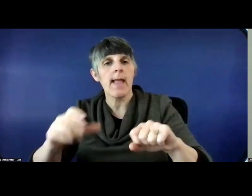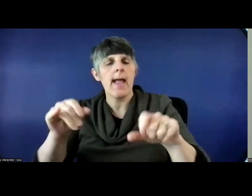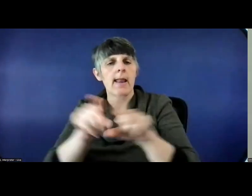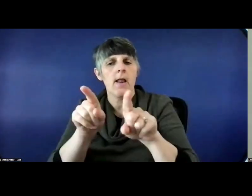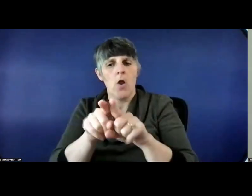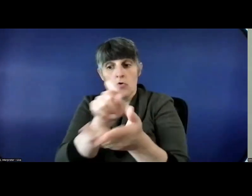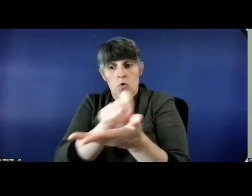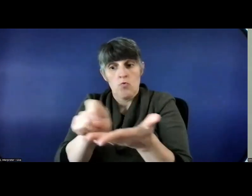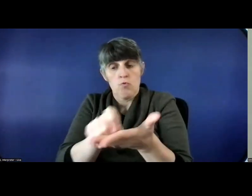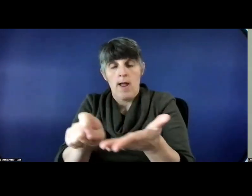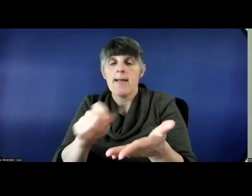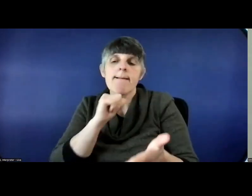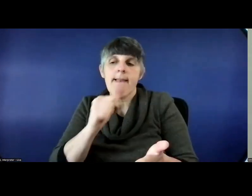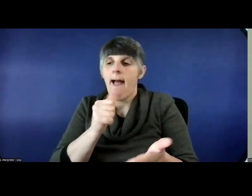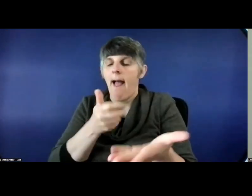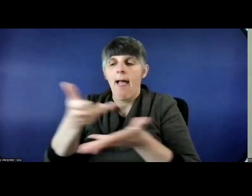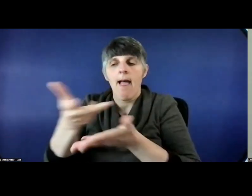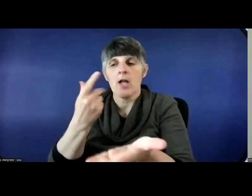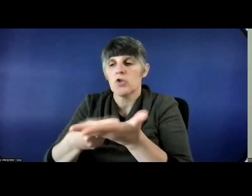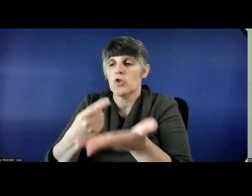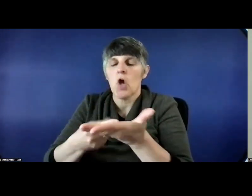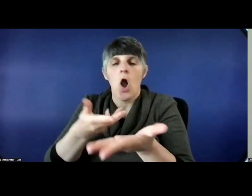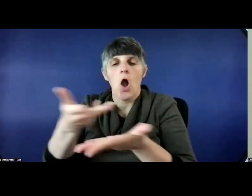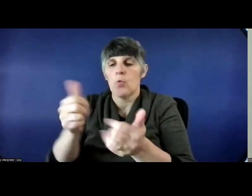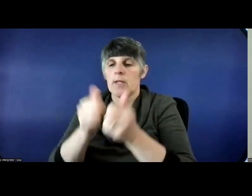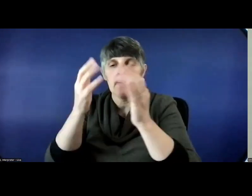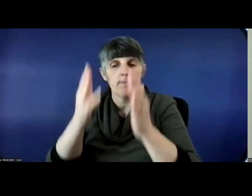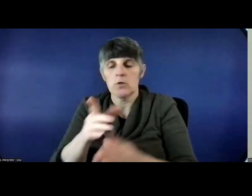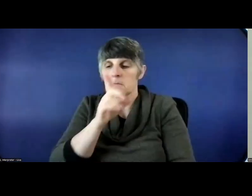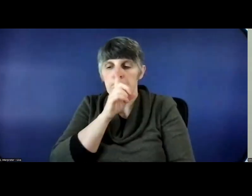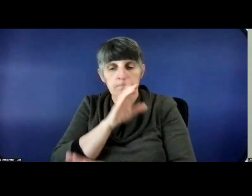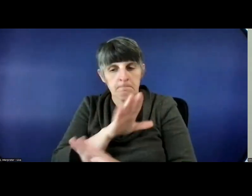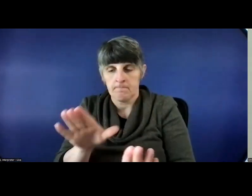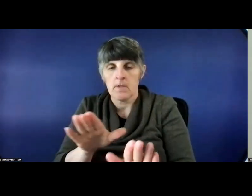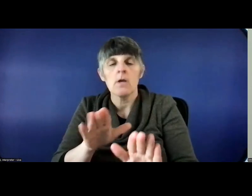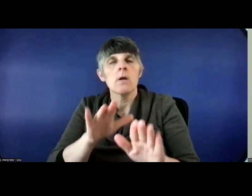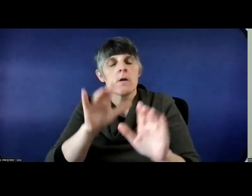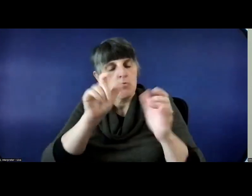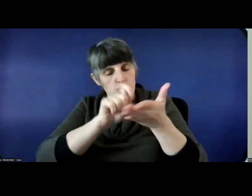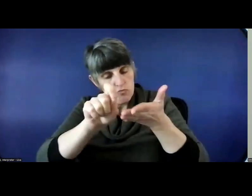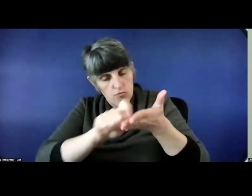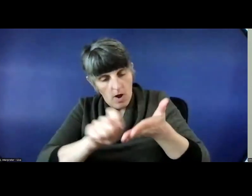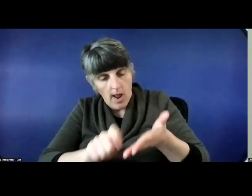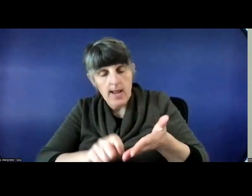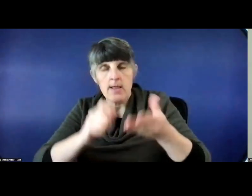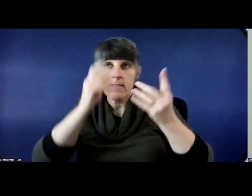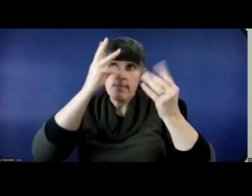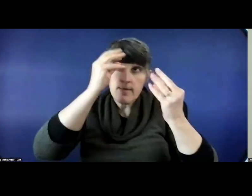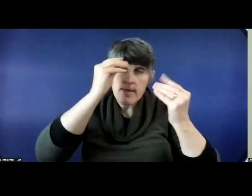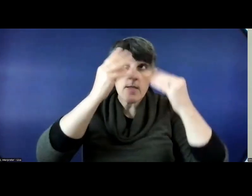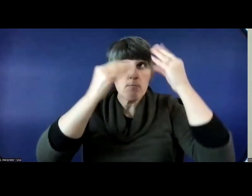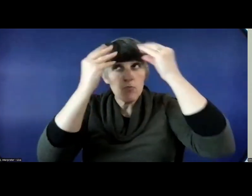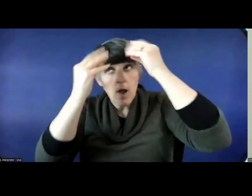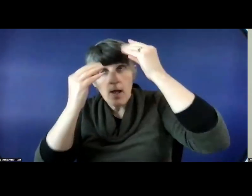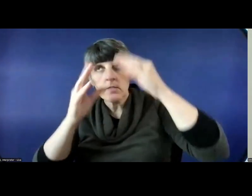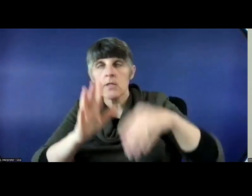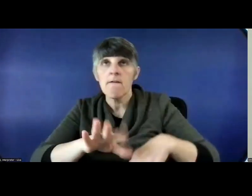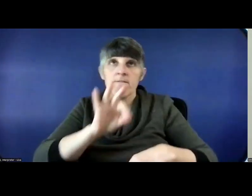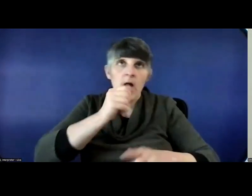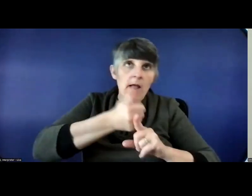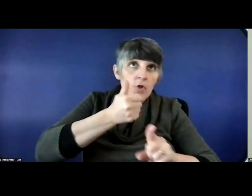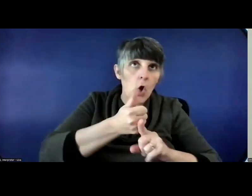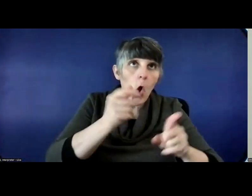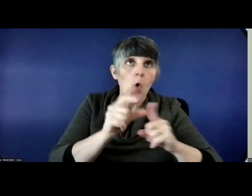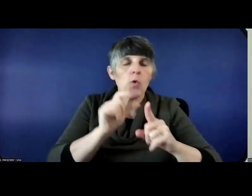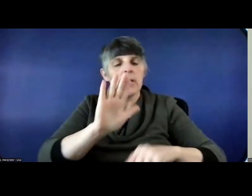write it rather than talk with someone about it, so they can think and process and find their own words at